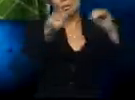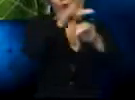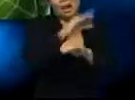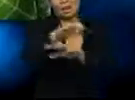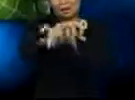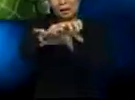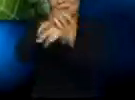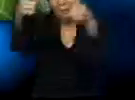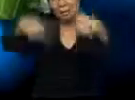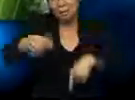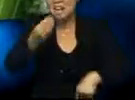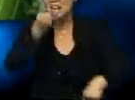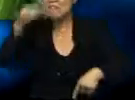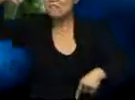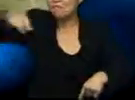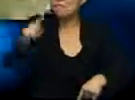fly.